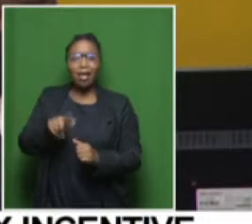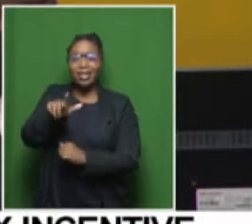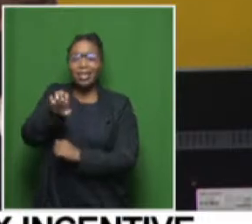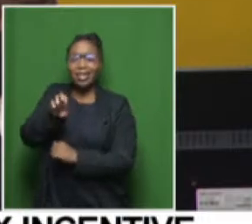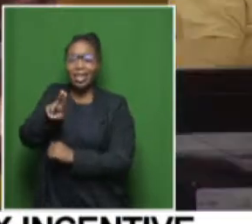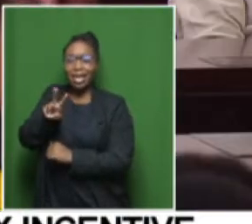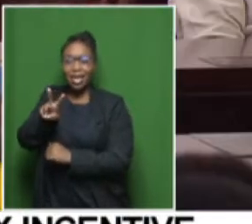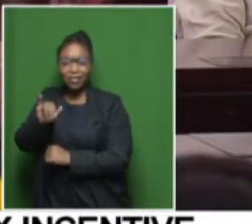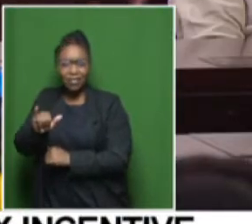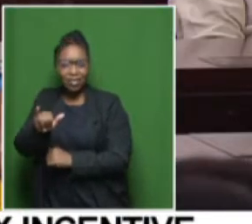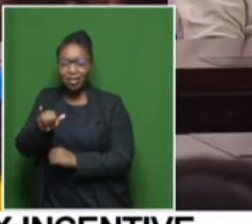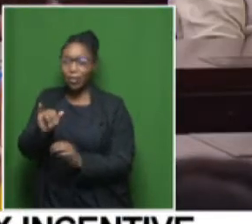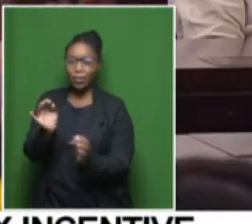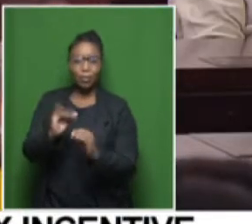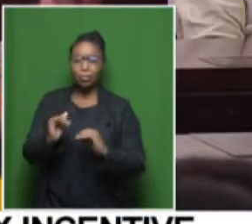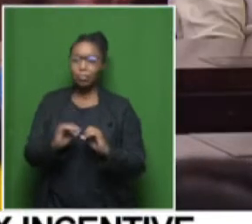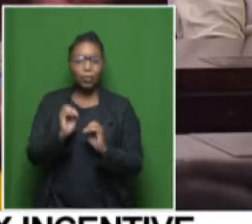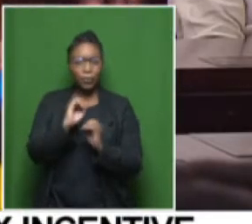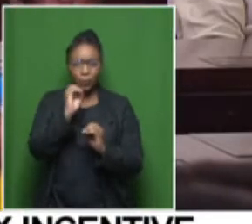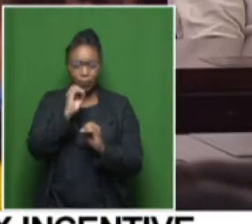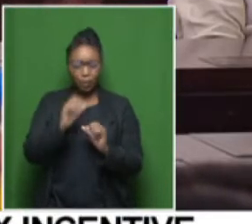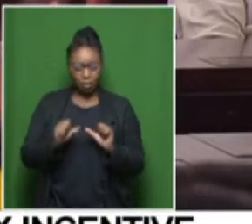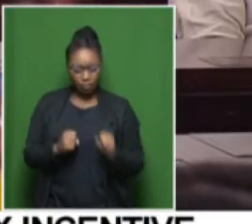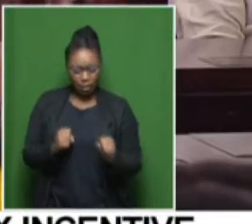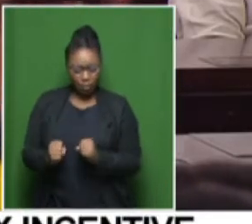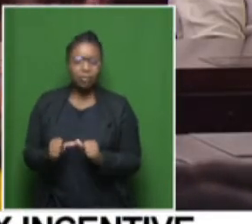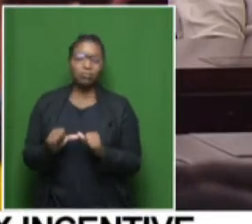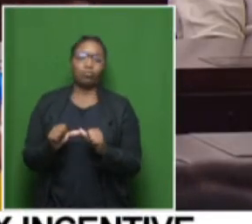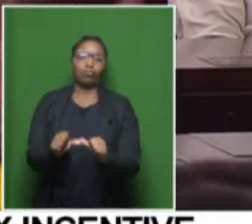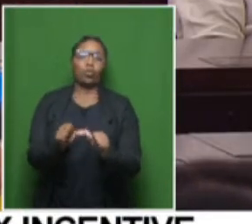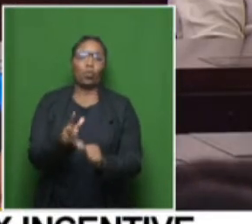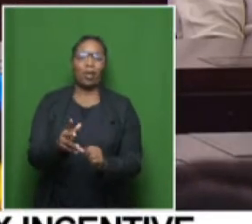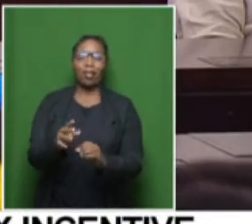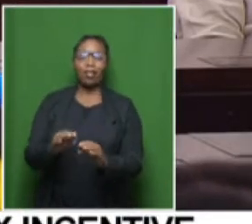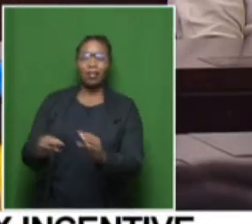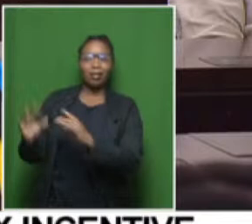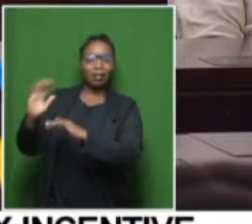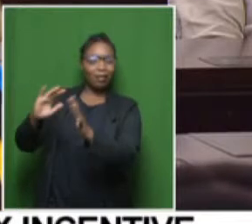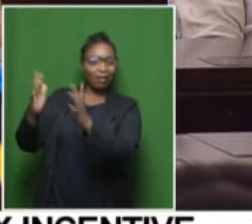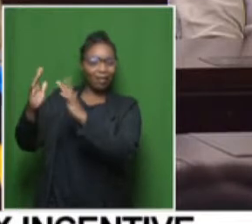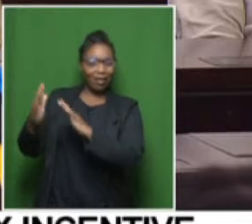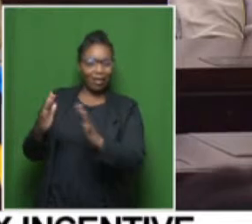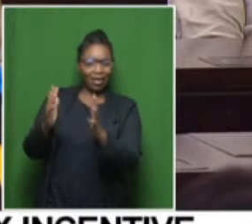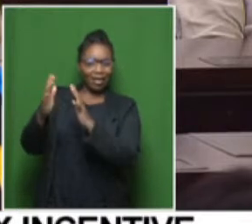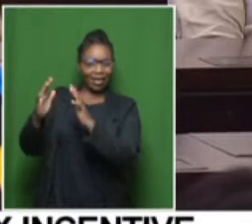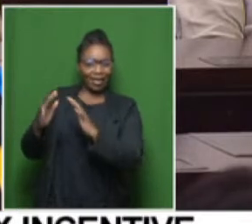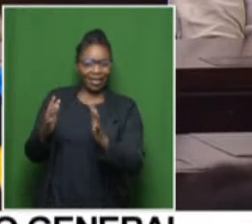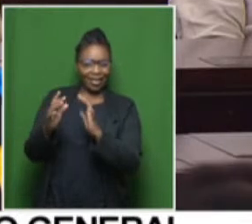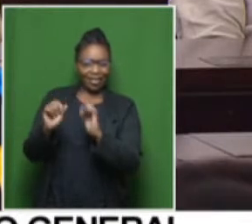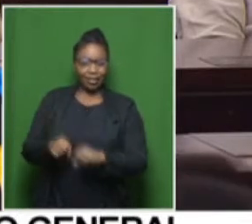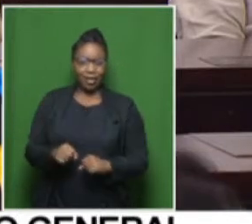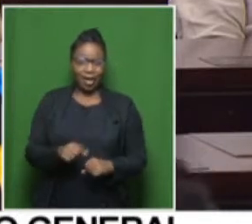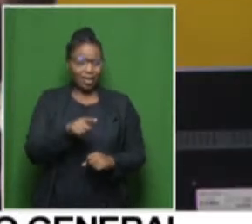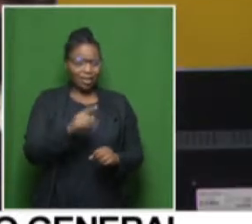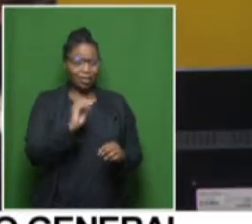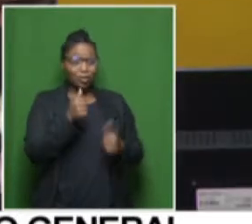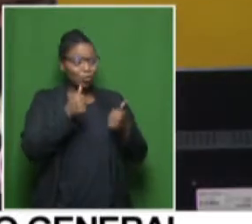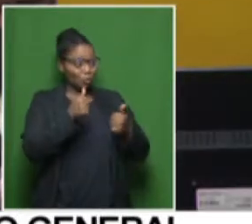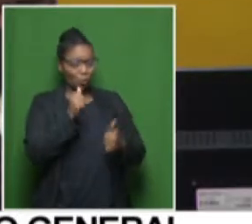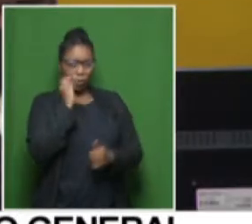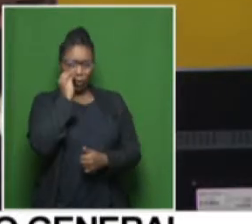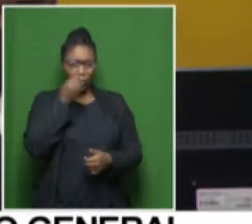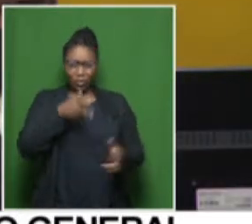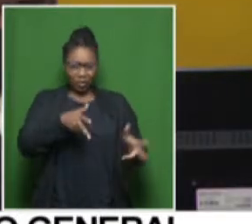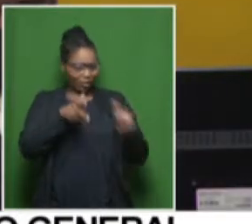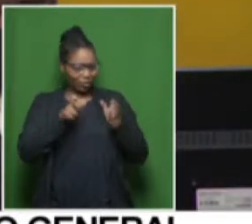will provide a tax relief of 3.5%. A good limit in speech. Never